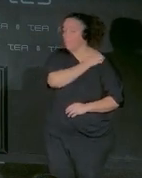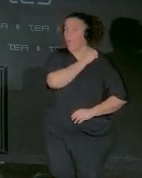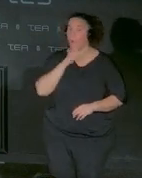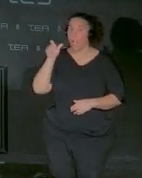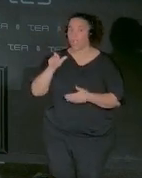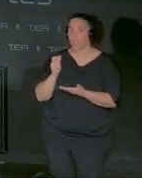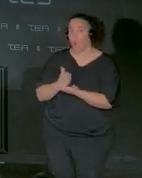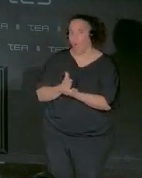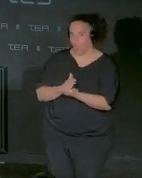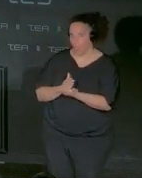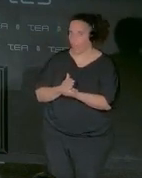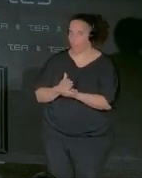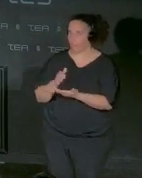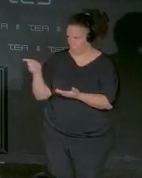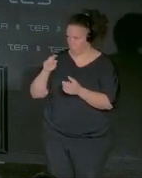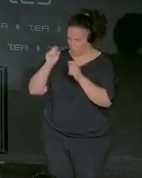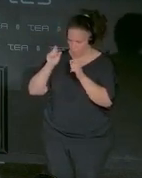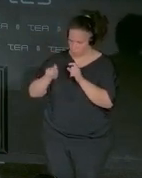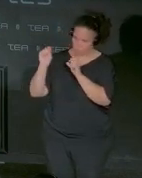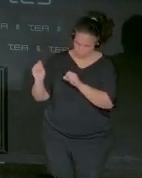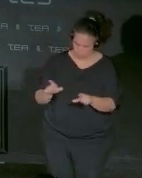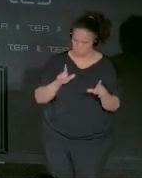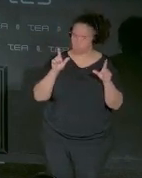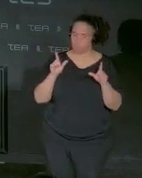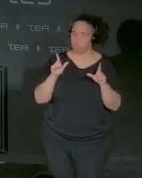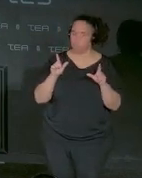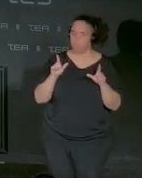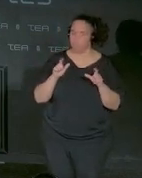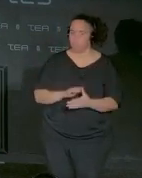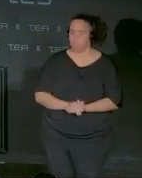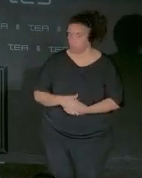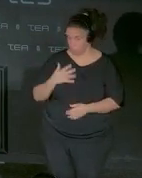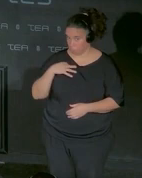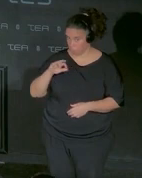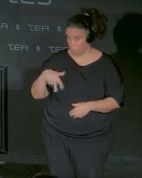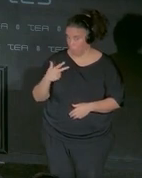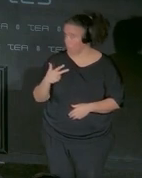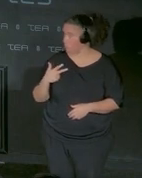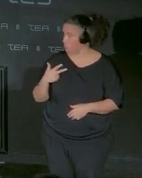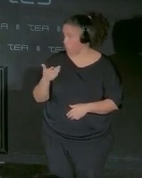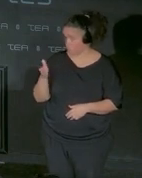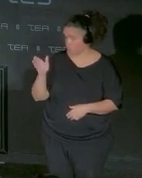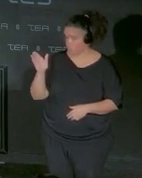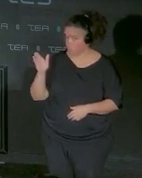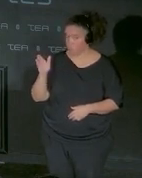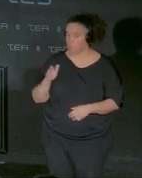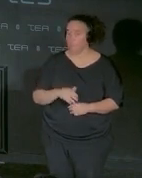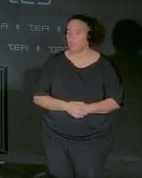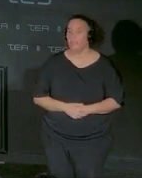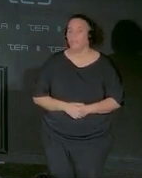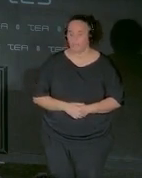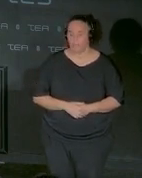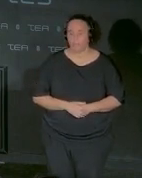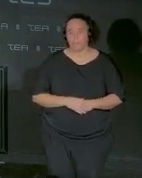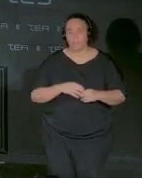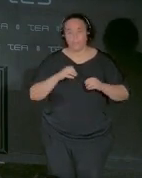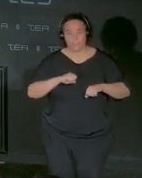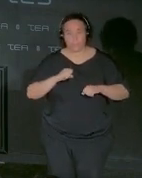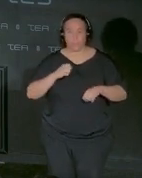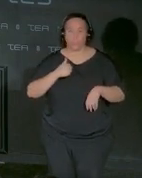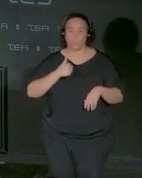Yes. Okay, and I think I'm speaking for a lot of cultural funds. I'm not going to take too much time. I heard a lot of great